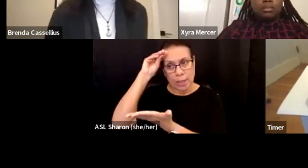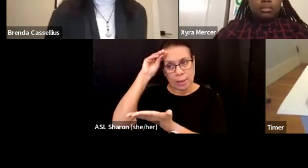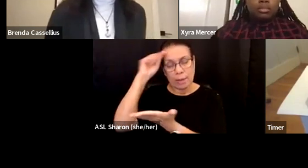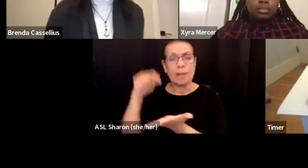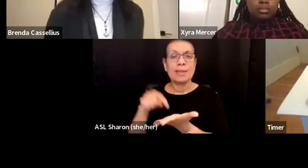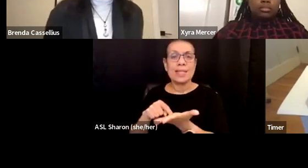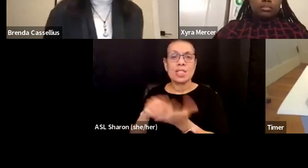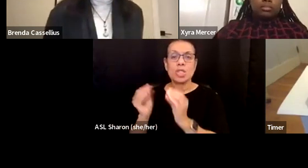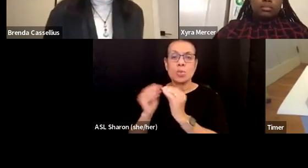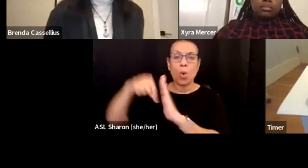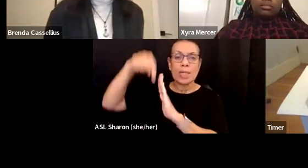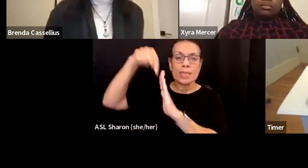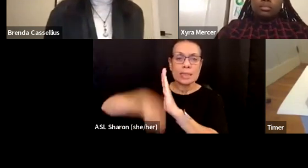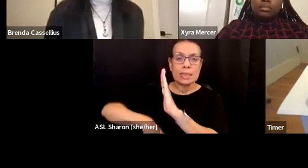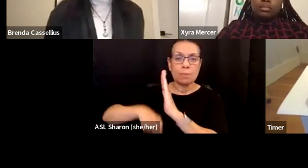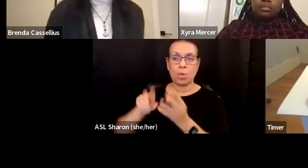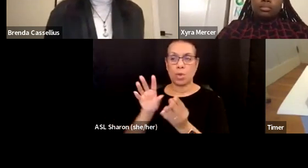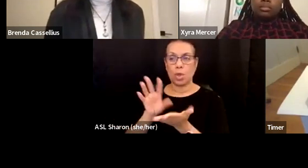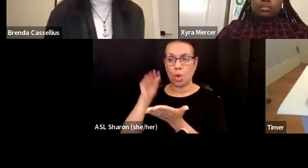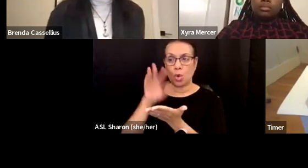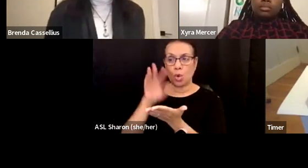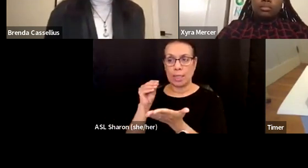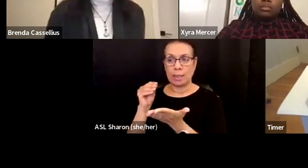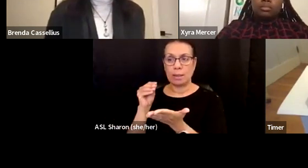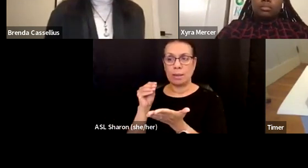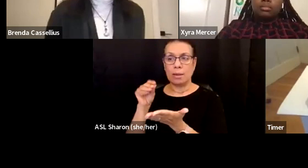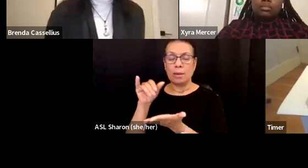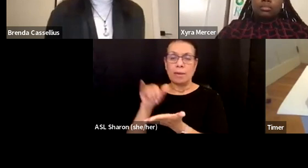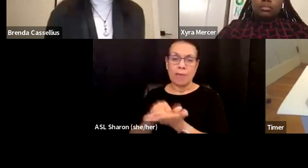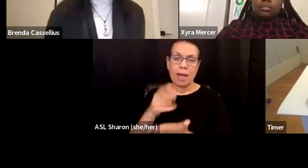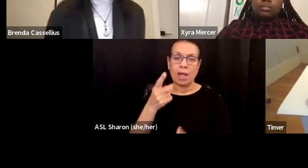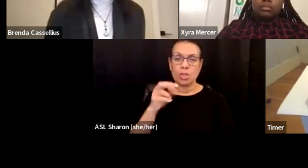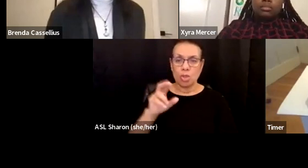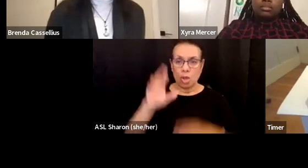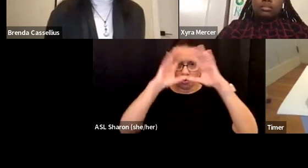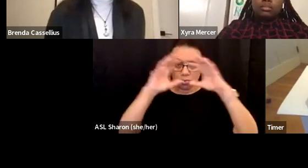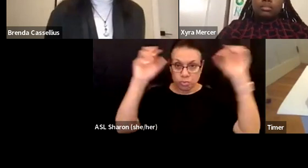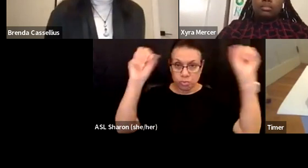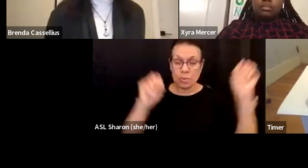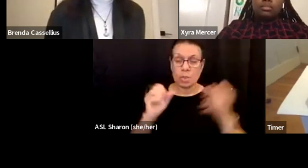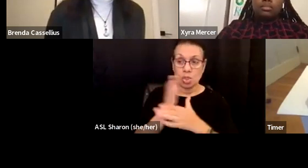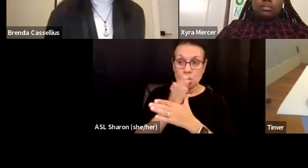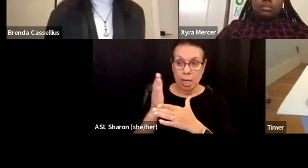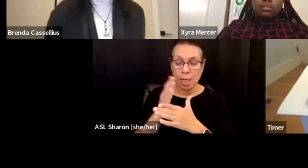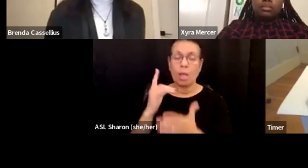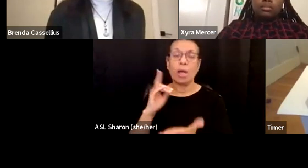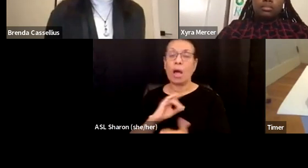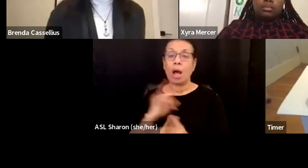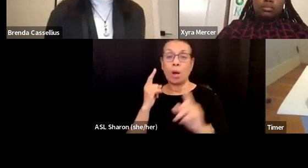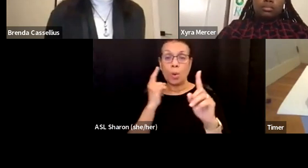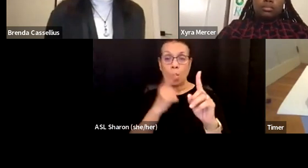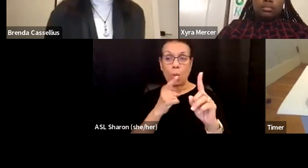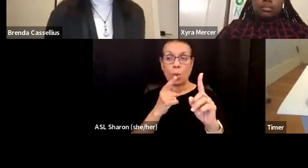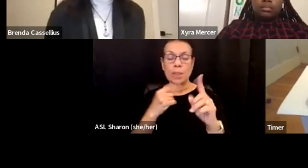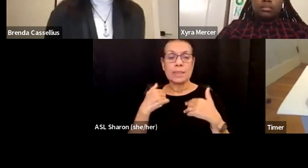getting into the deeper learning uh framework that dr casilla was mentioning um really what we're doing is is is